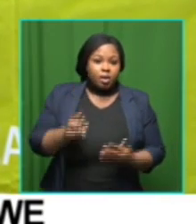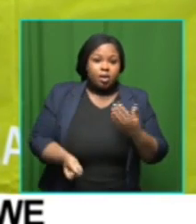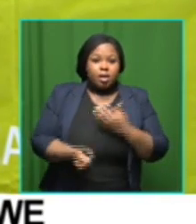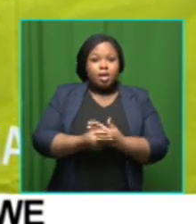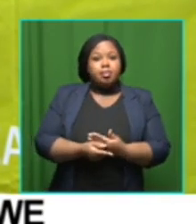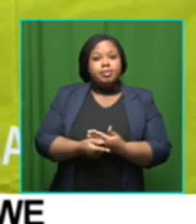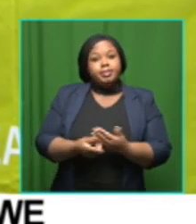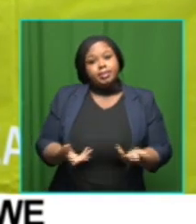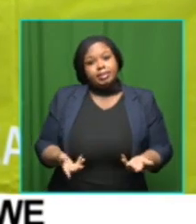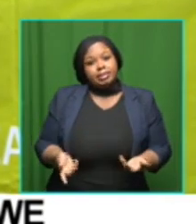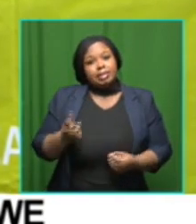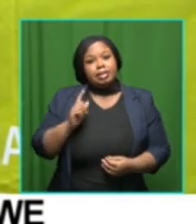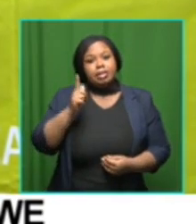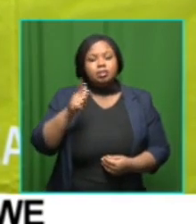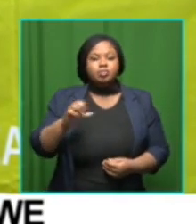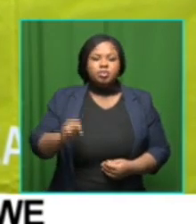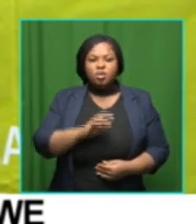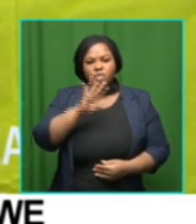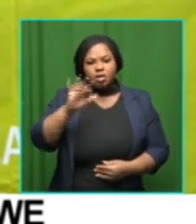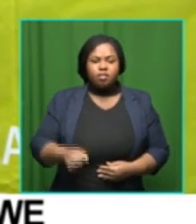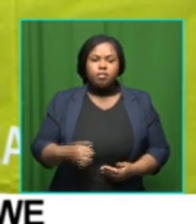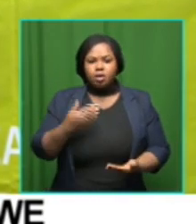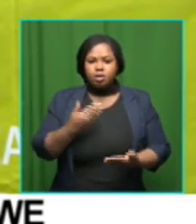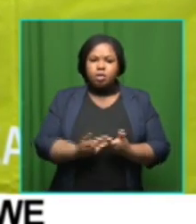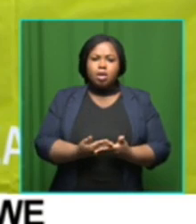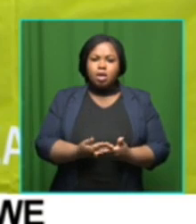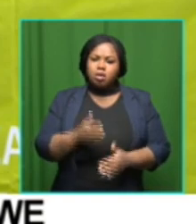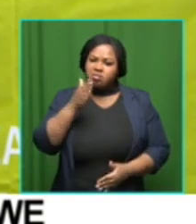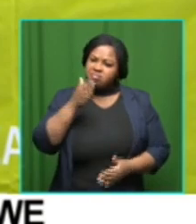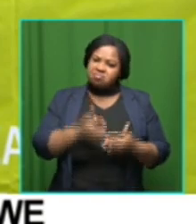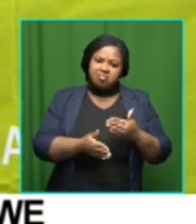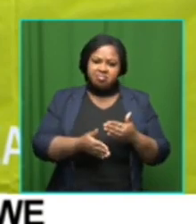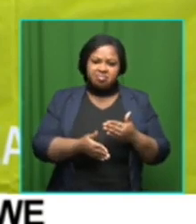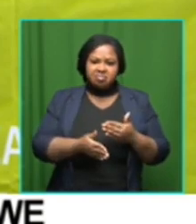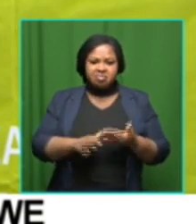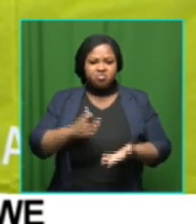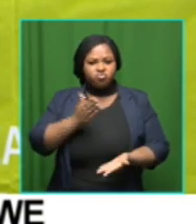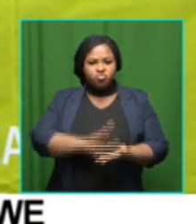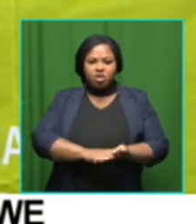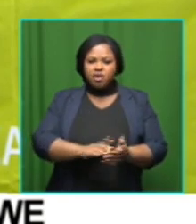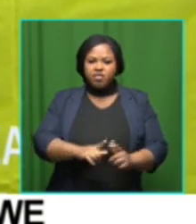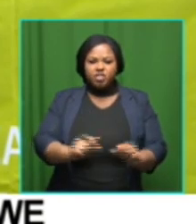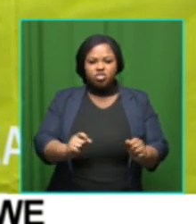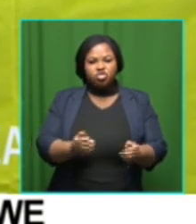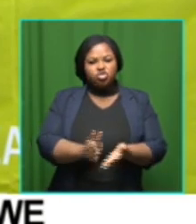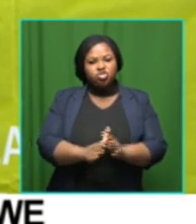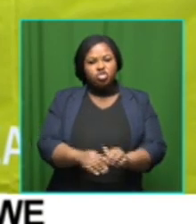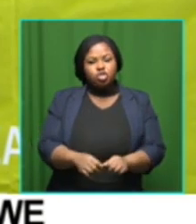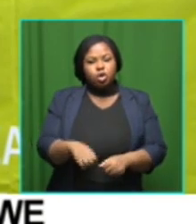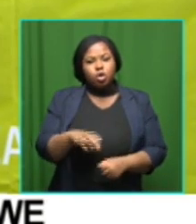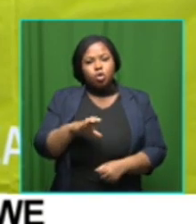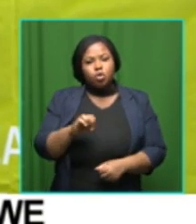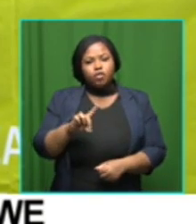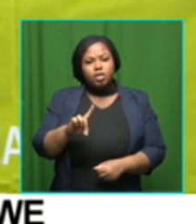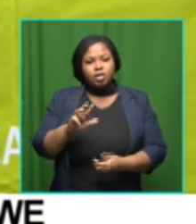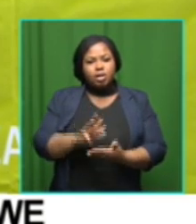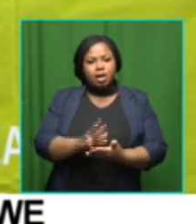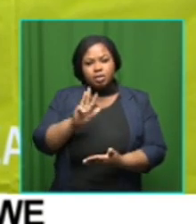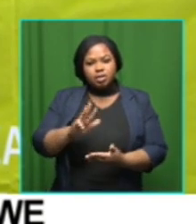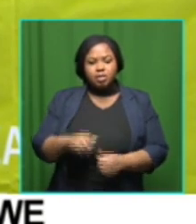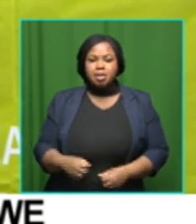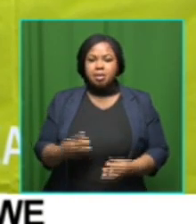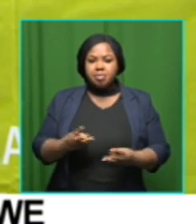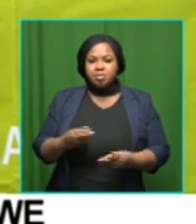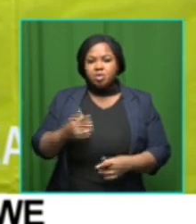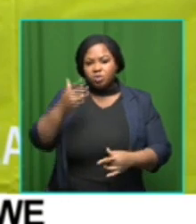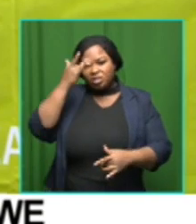South Africa to have been able to defeat COVID-19. We want to be able to have limited the numbers of people who would have been